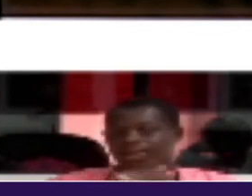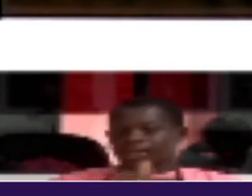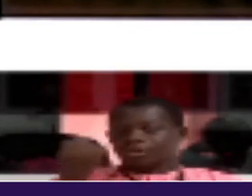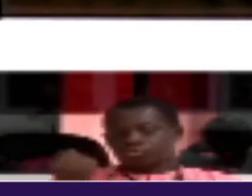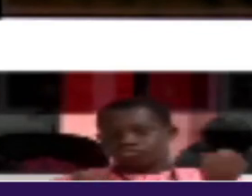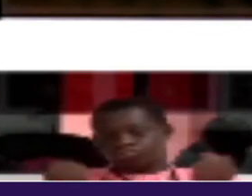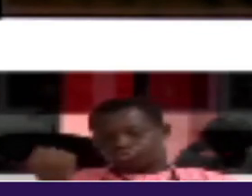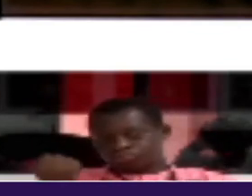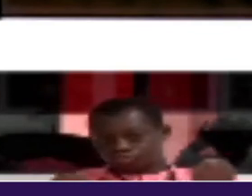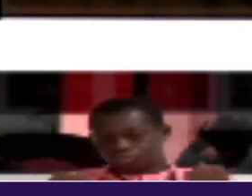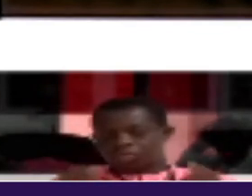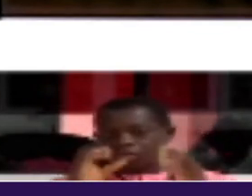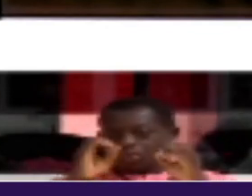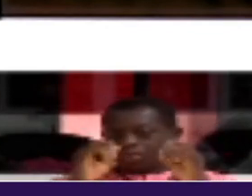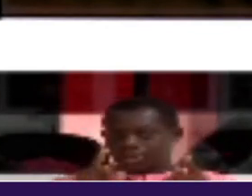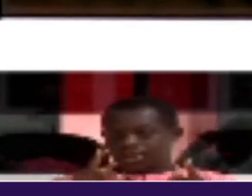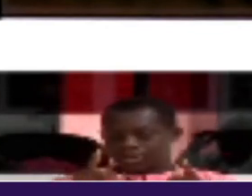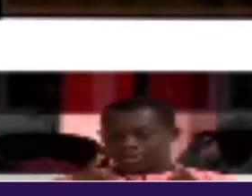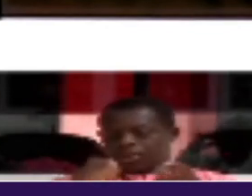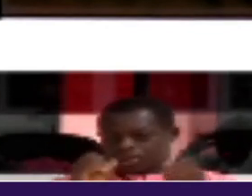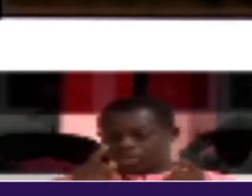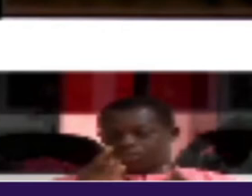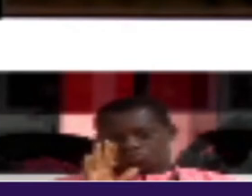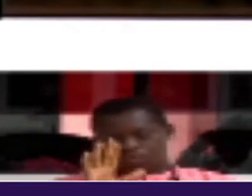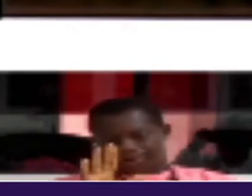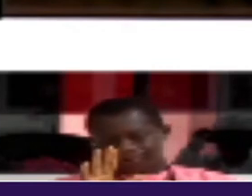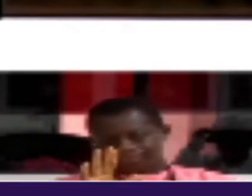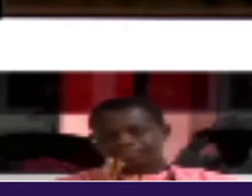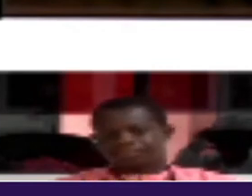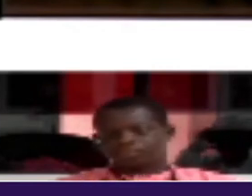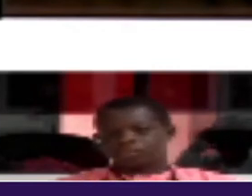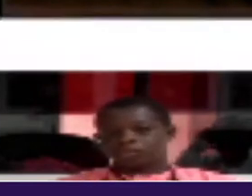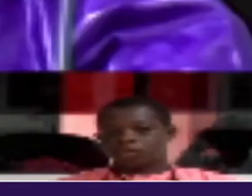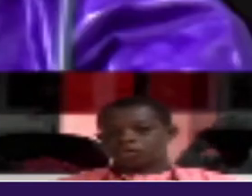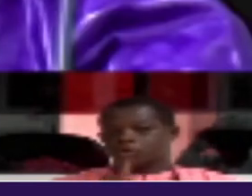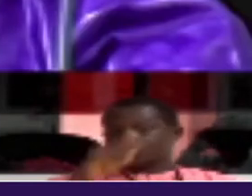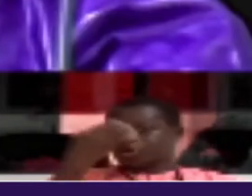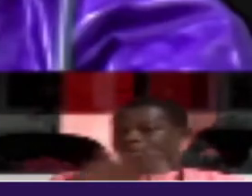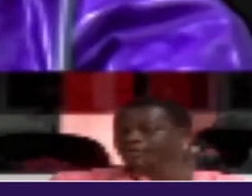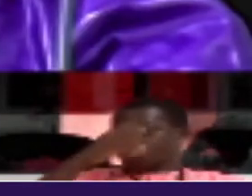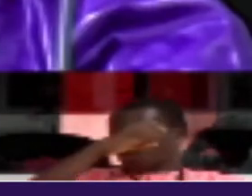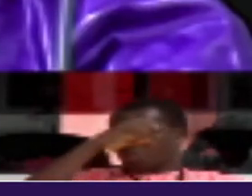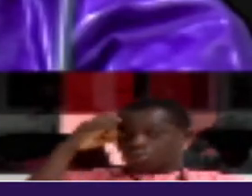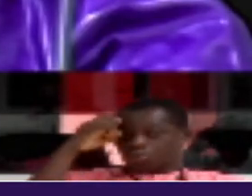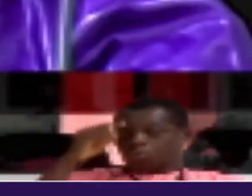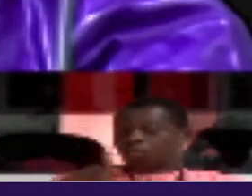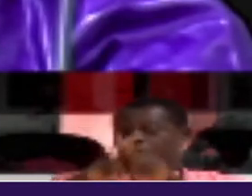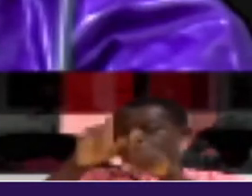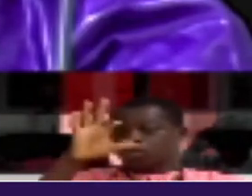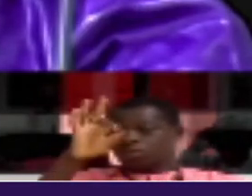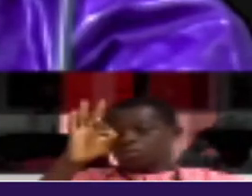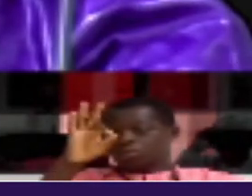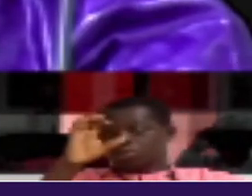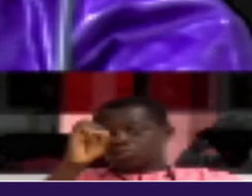vehicle. Okay, just a moment. You have never worked with Tumbul before this particular